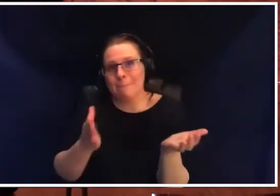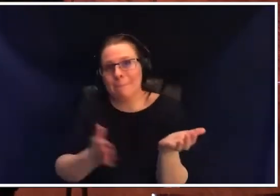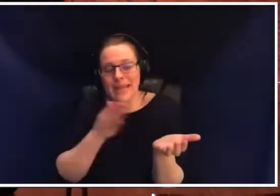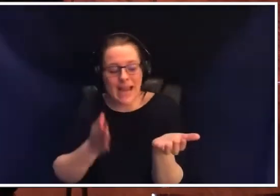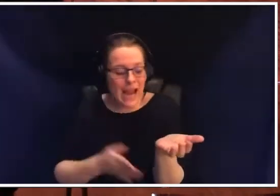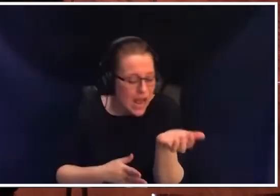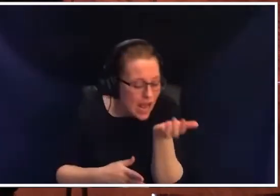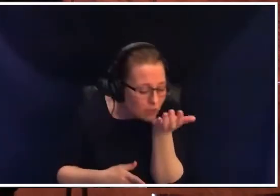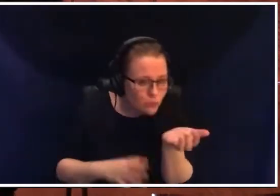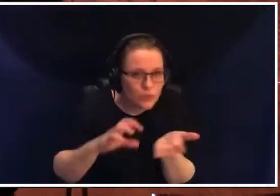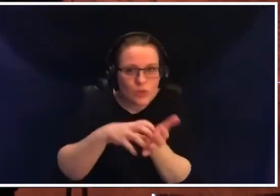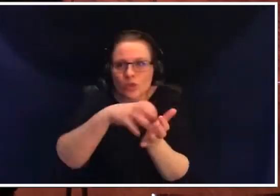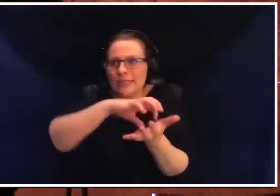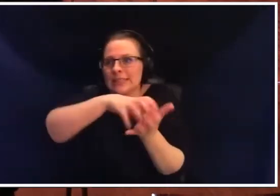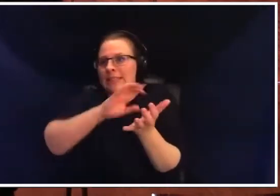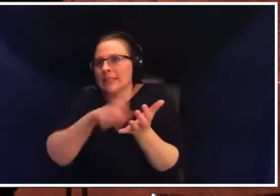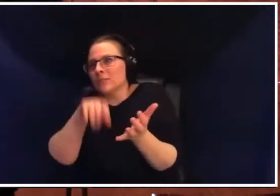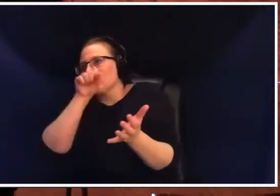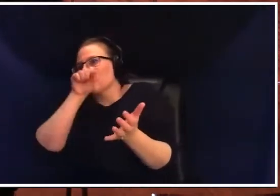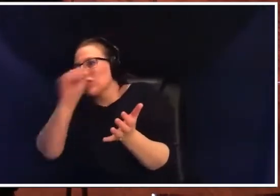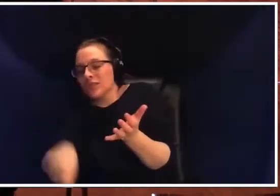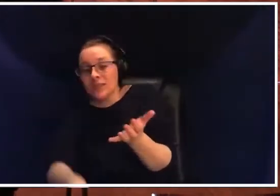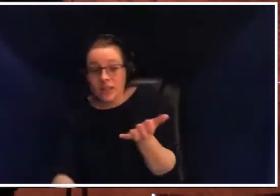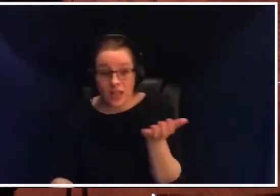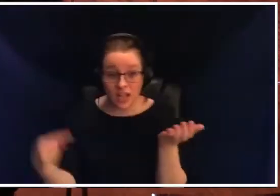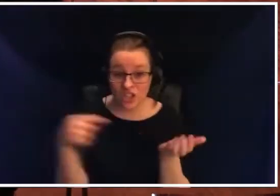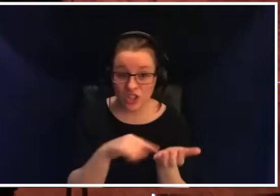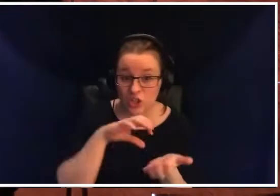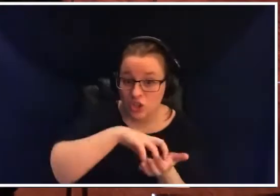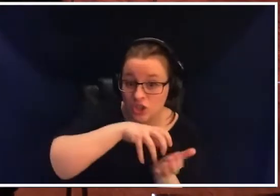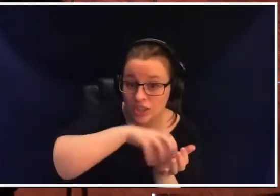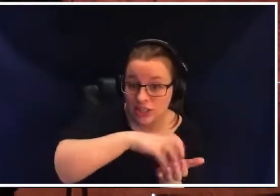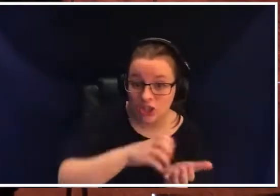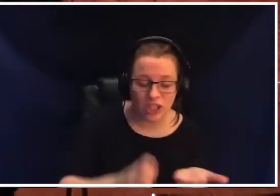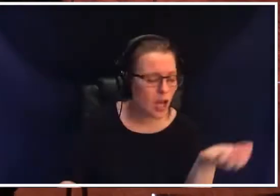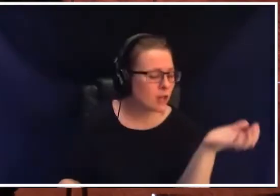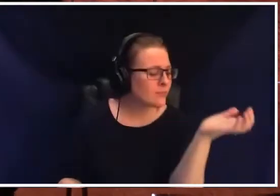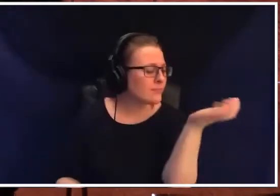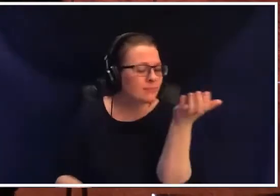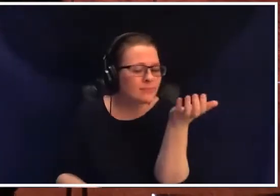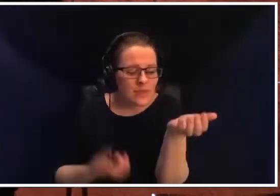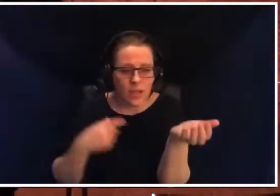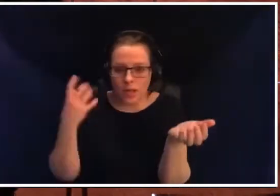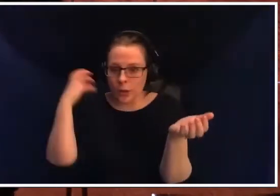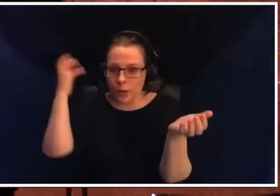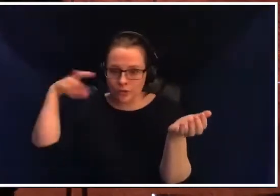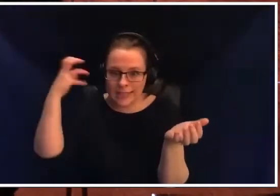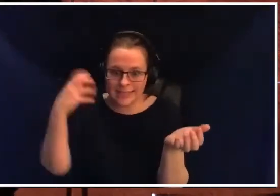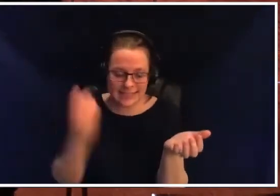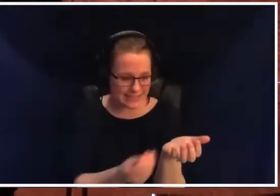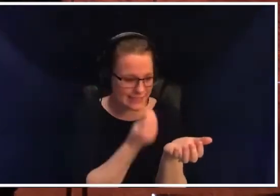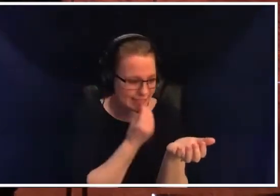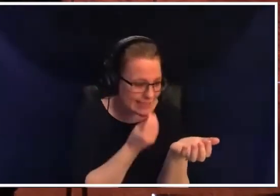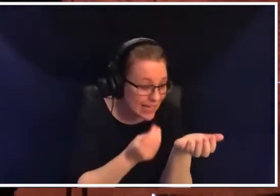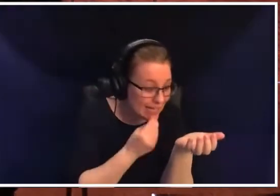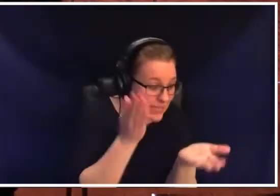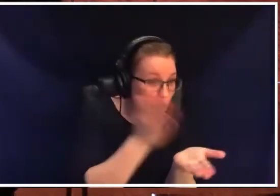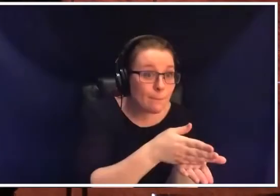Cookies, cookies, I adore. I love cookies, I love cookies. We go cookie eating cookies. Maybe we should stop.